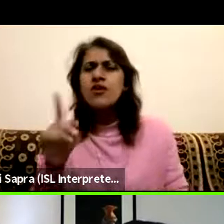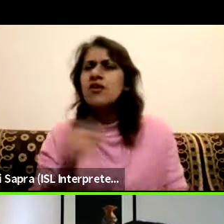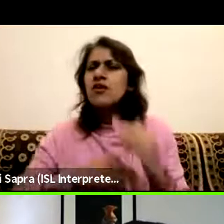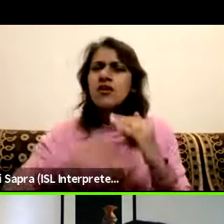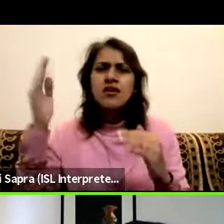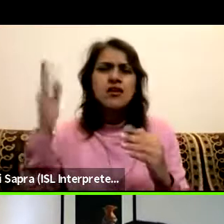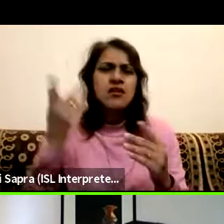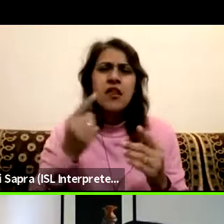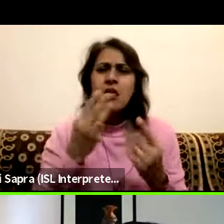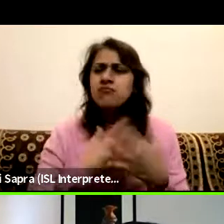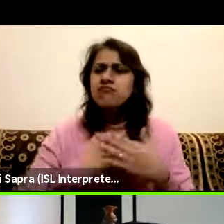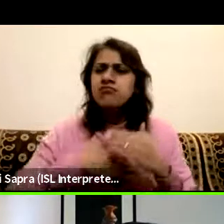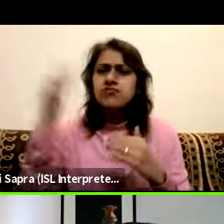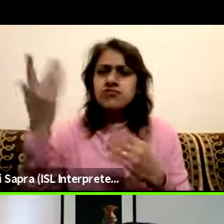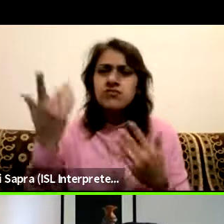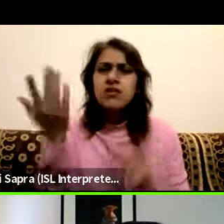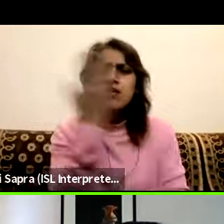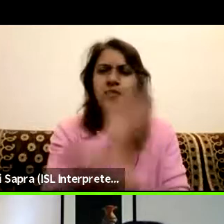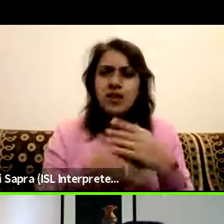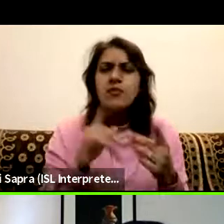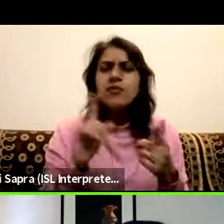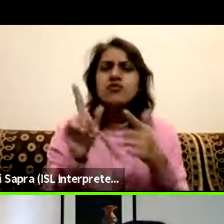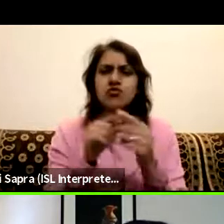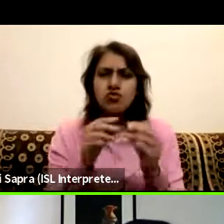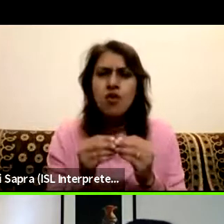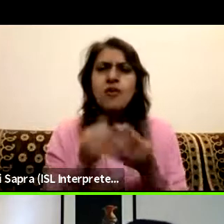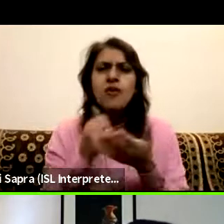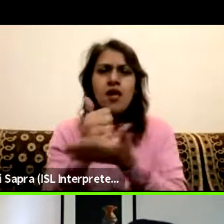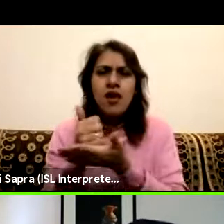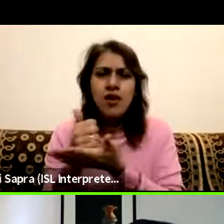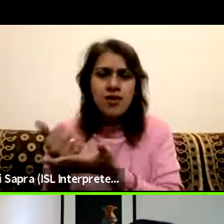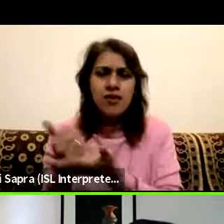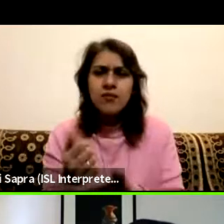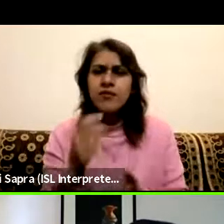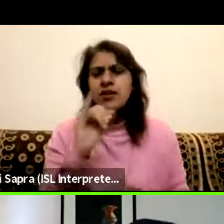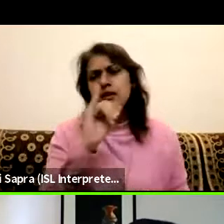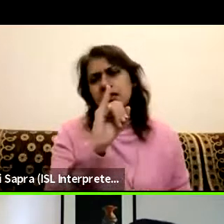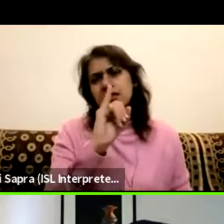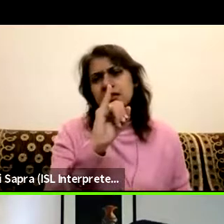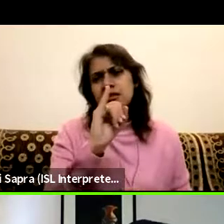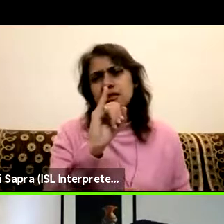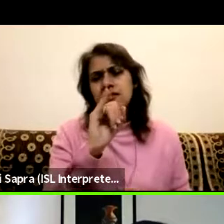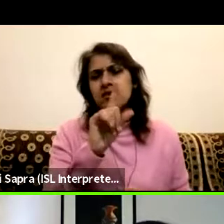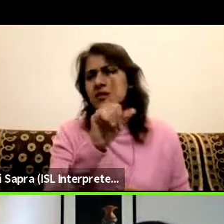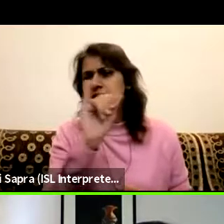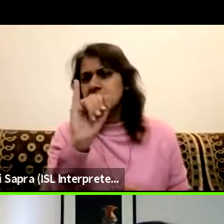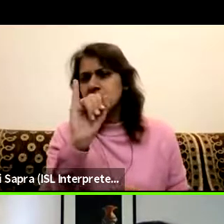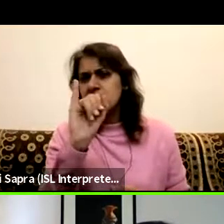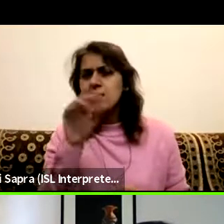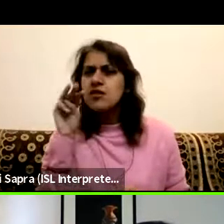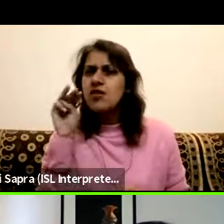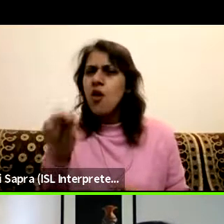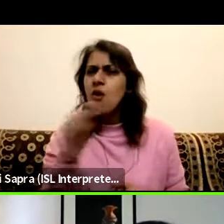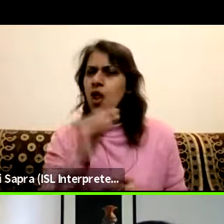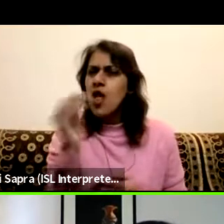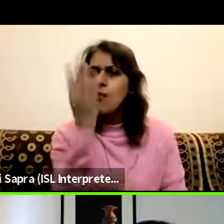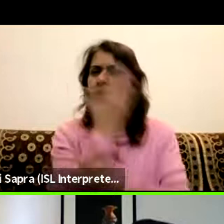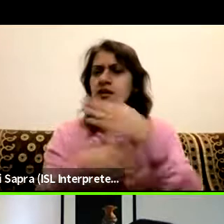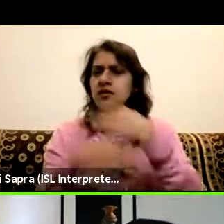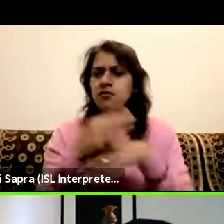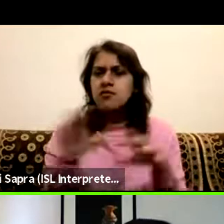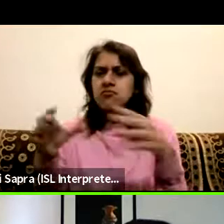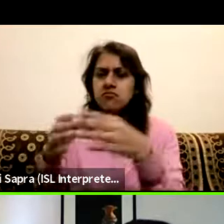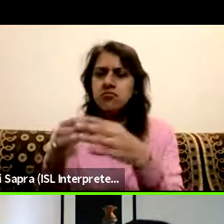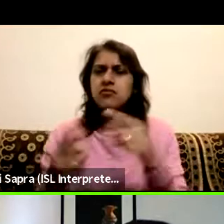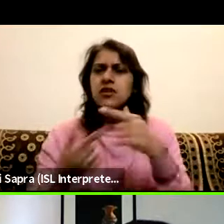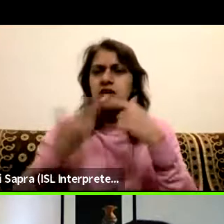employment, and amongst them, about 16,000 people with disabilities. We are spread